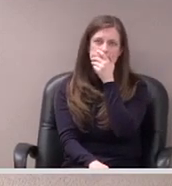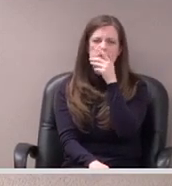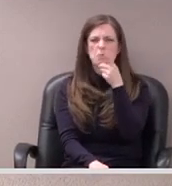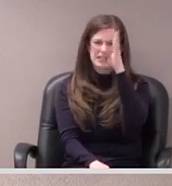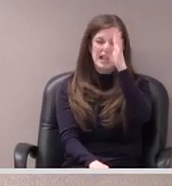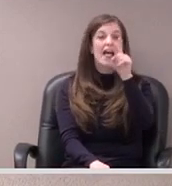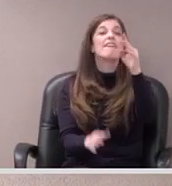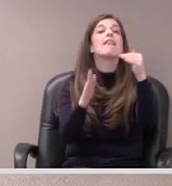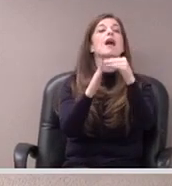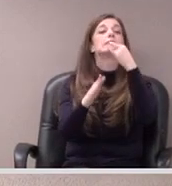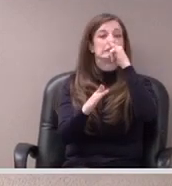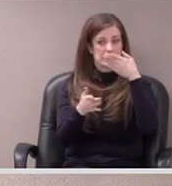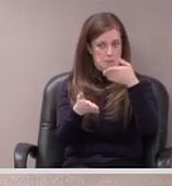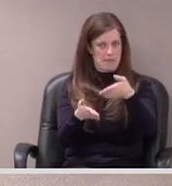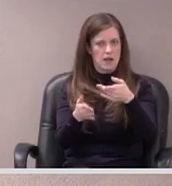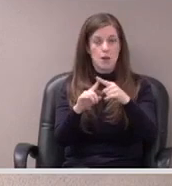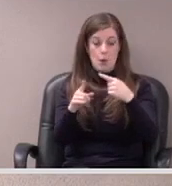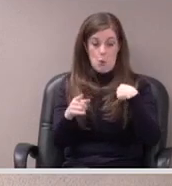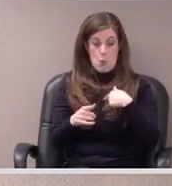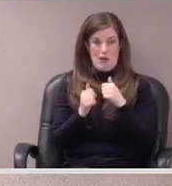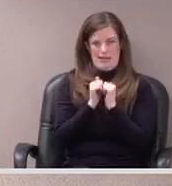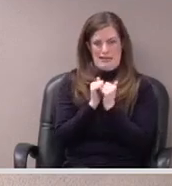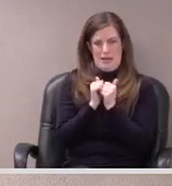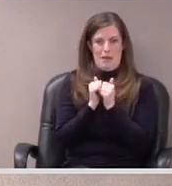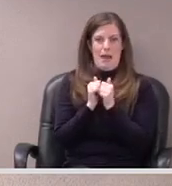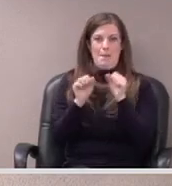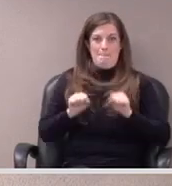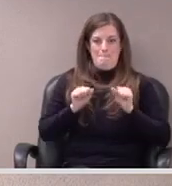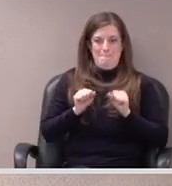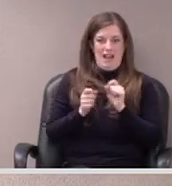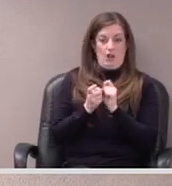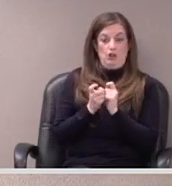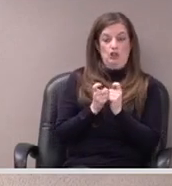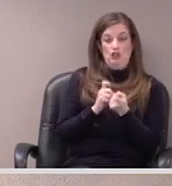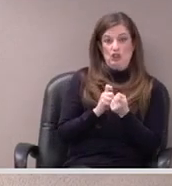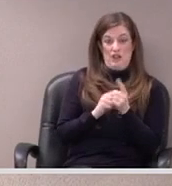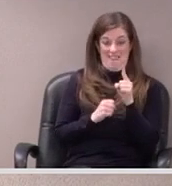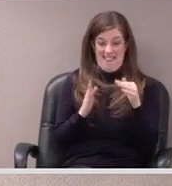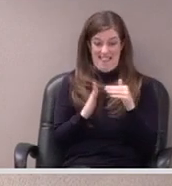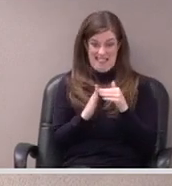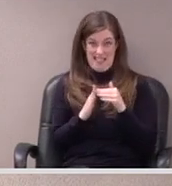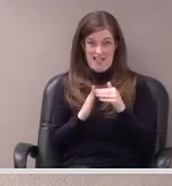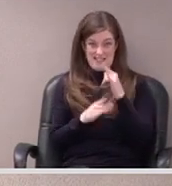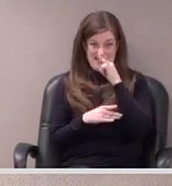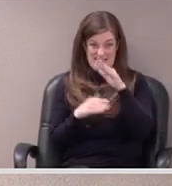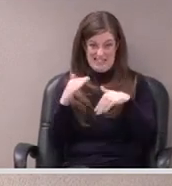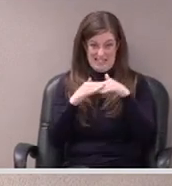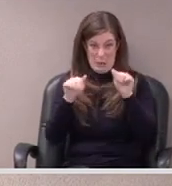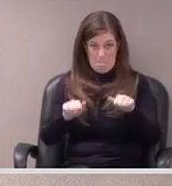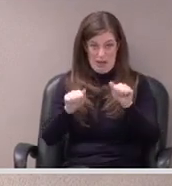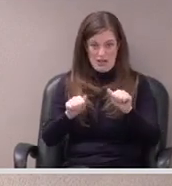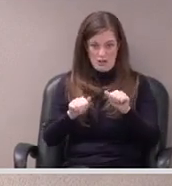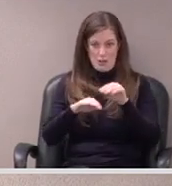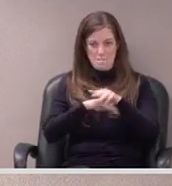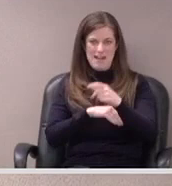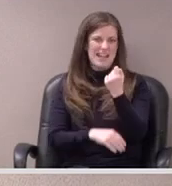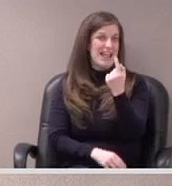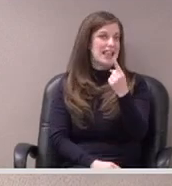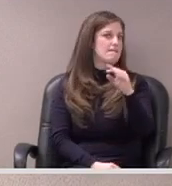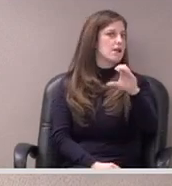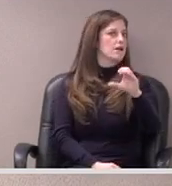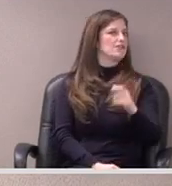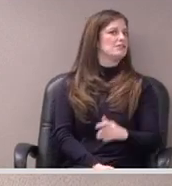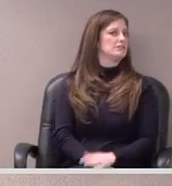we'll say 1,000 kids could be there, but we somehow managed to turn that 1,000 kid capacity into 1,100